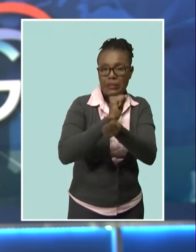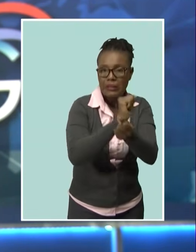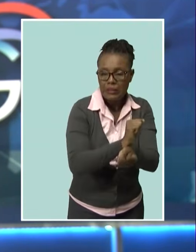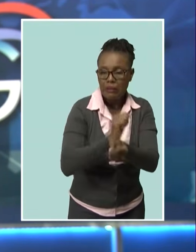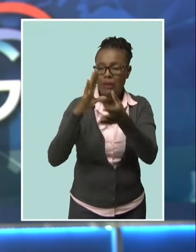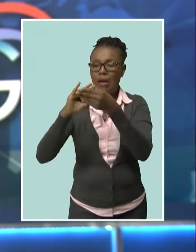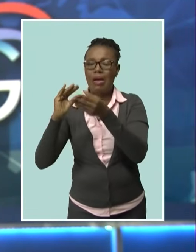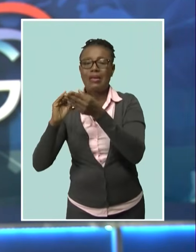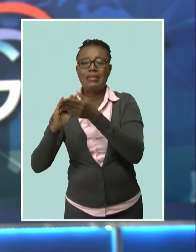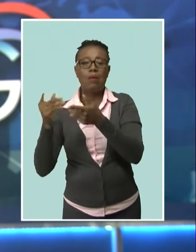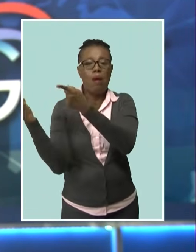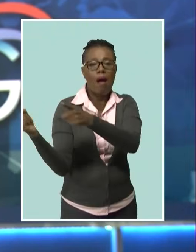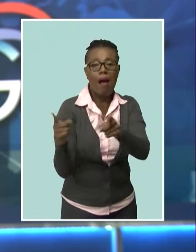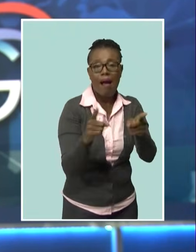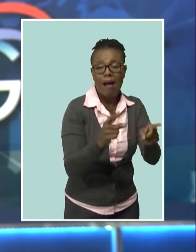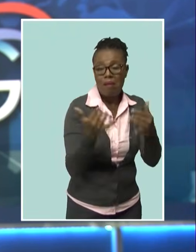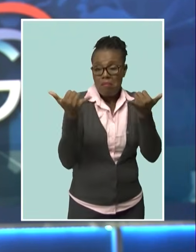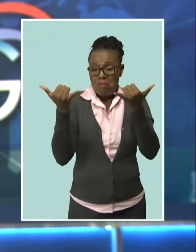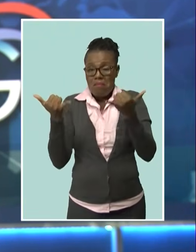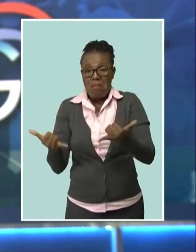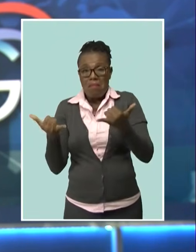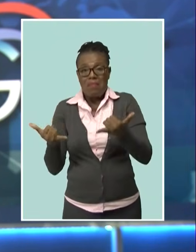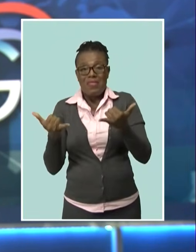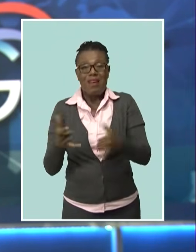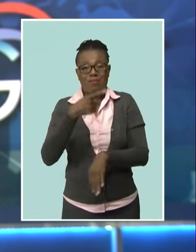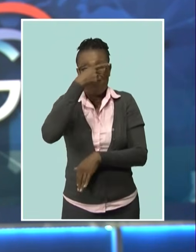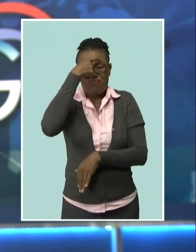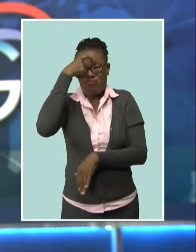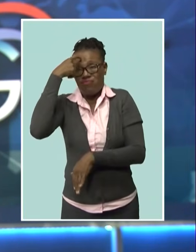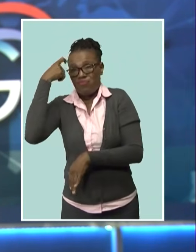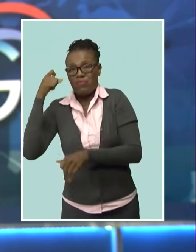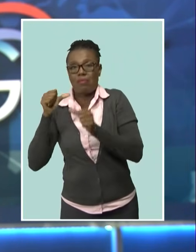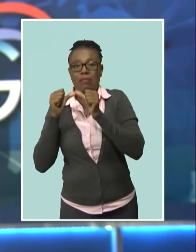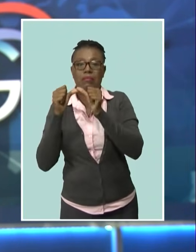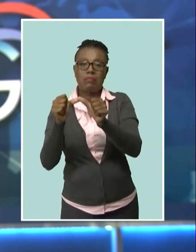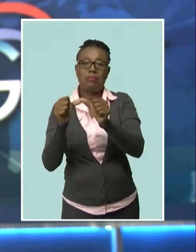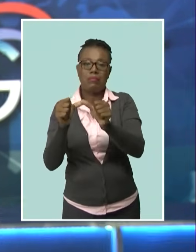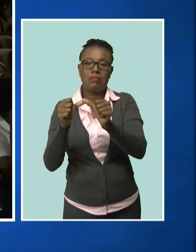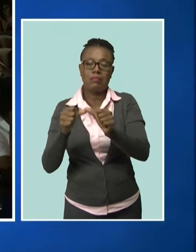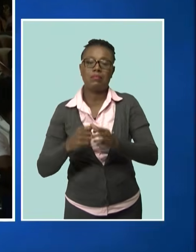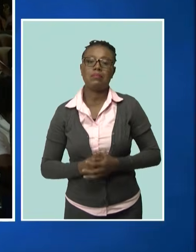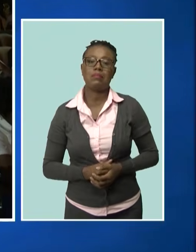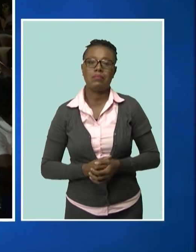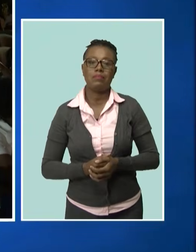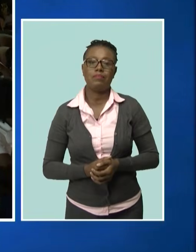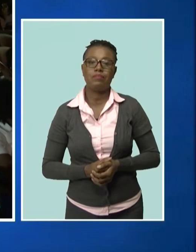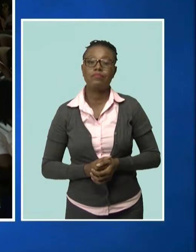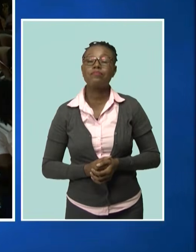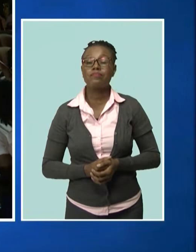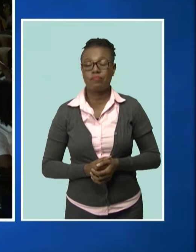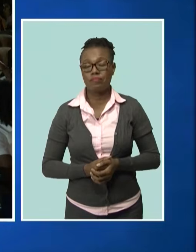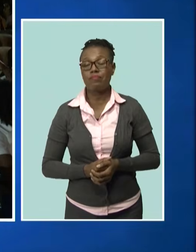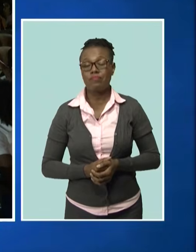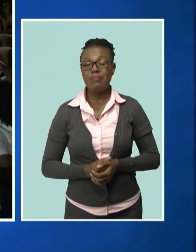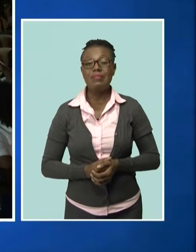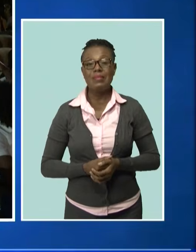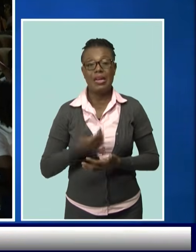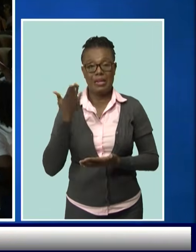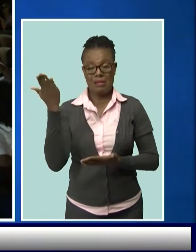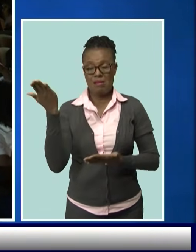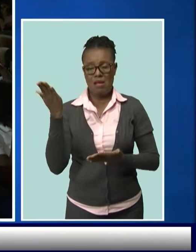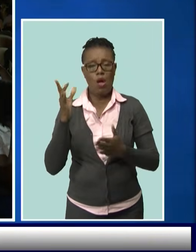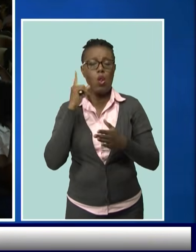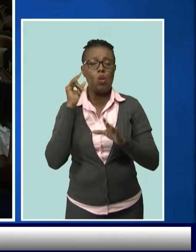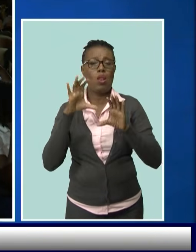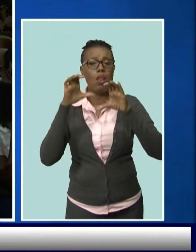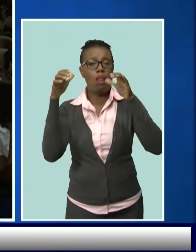still evident in modern social and economic inequalities. The Frank Cullimore Hall became a classroom of